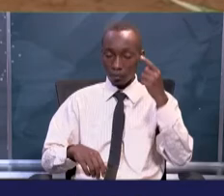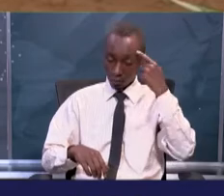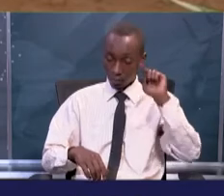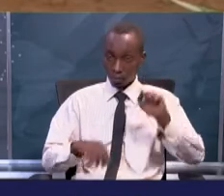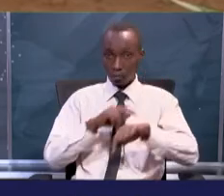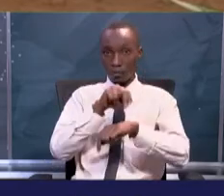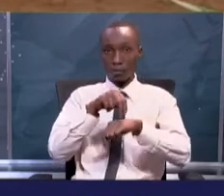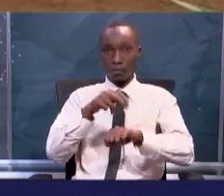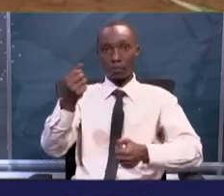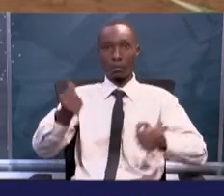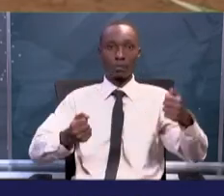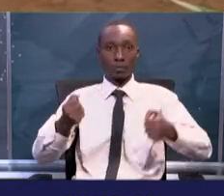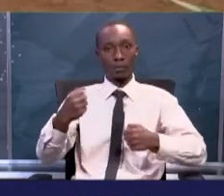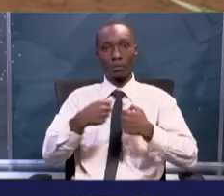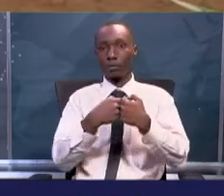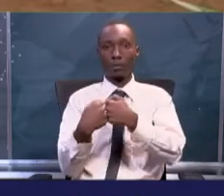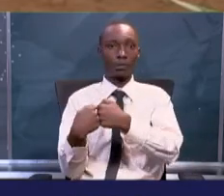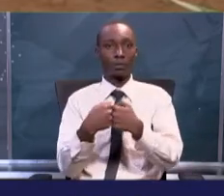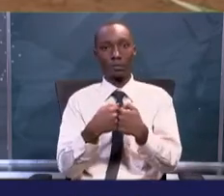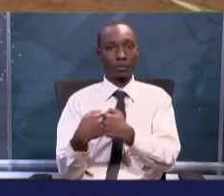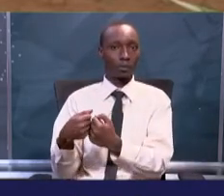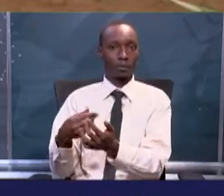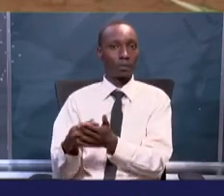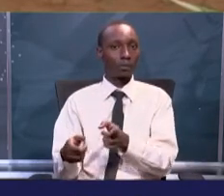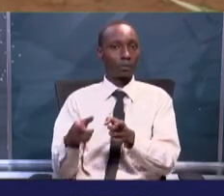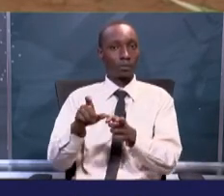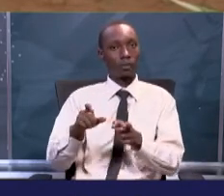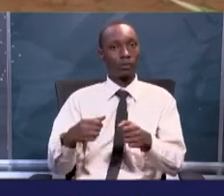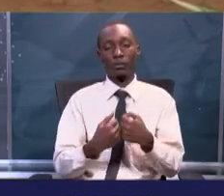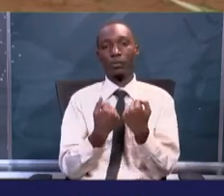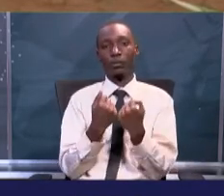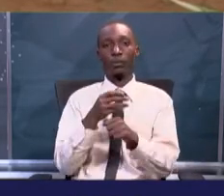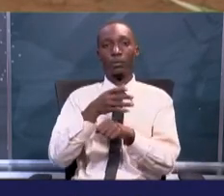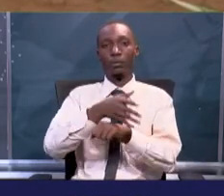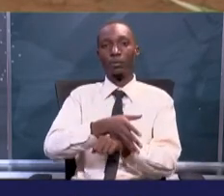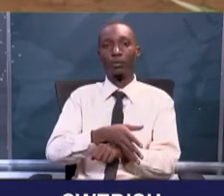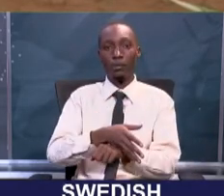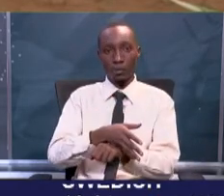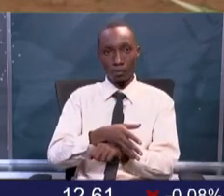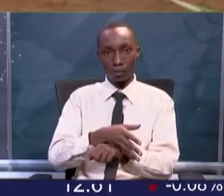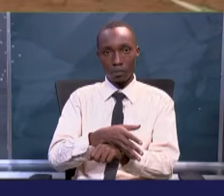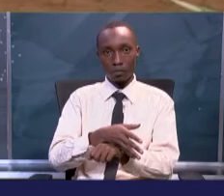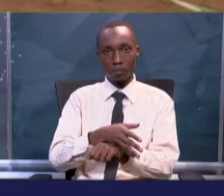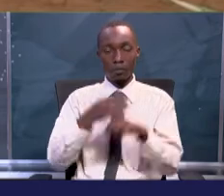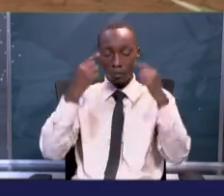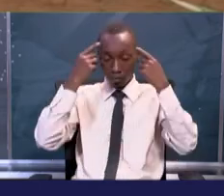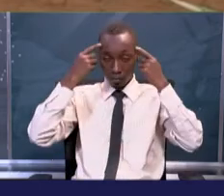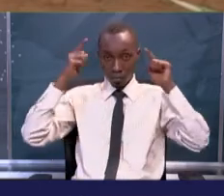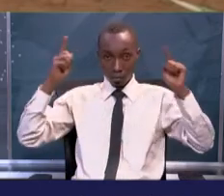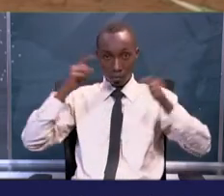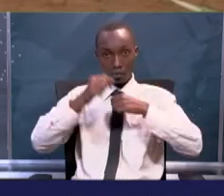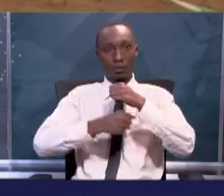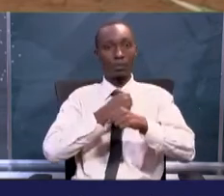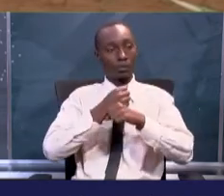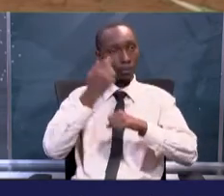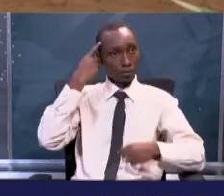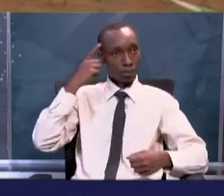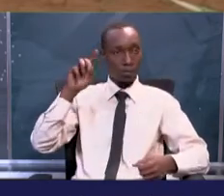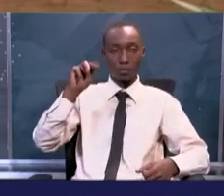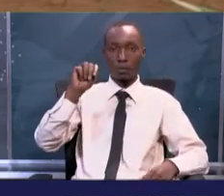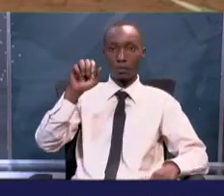Rally Championship. The sponsorship extension comes at the back of what has been a successful year for Maxine,